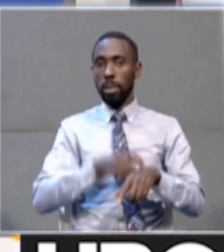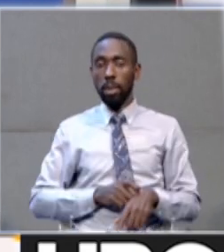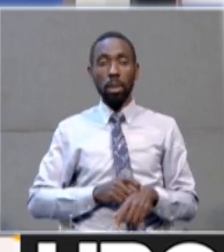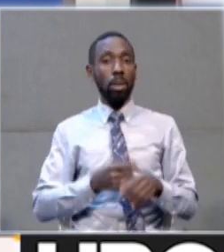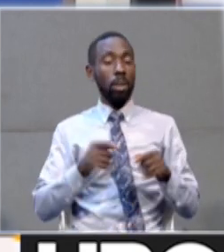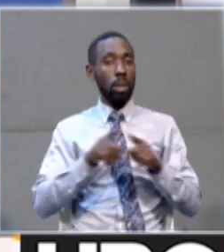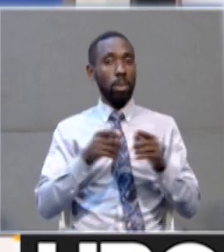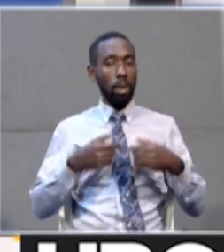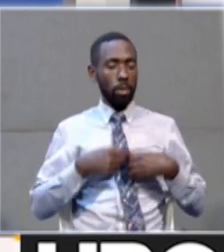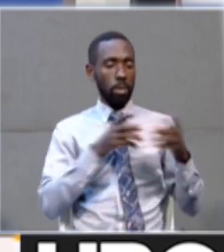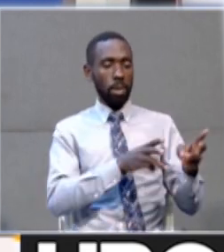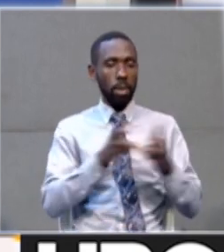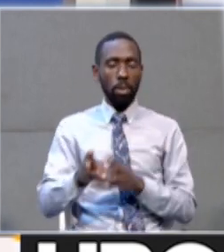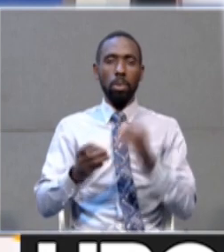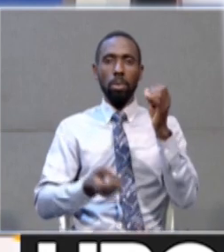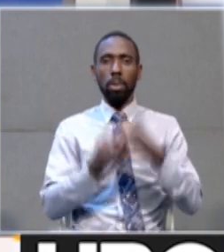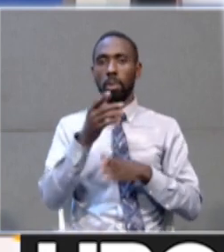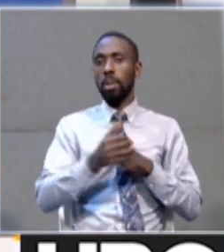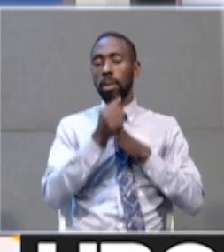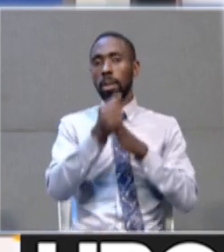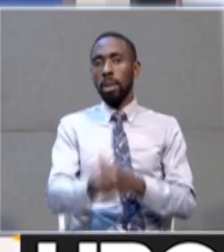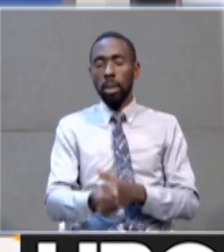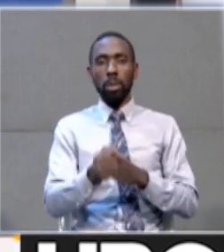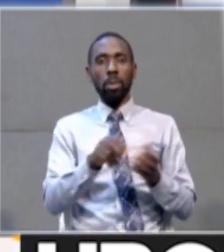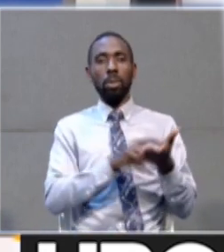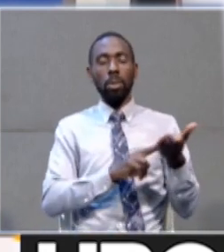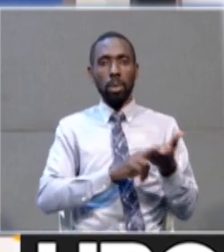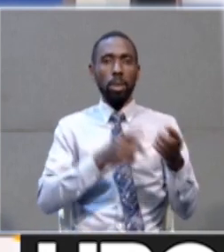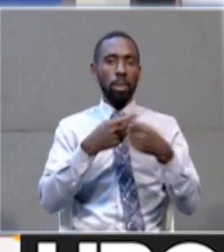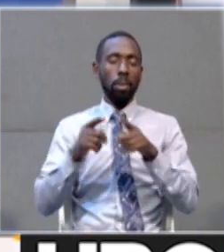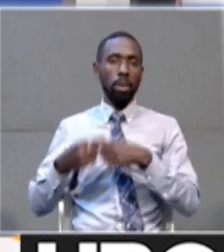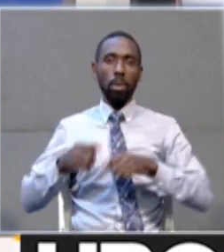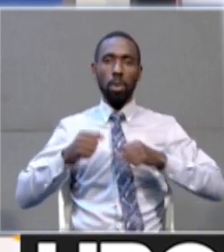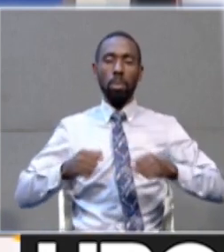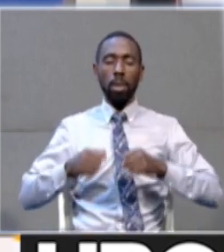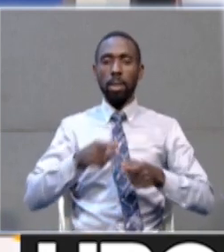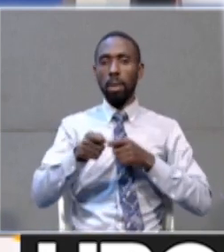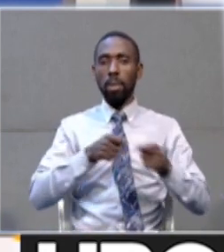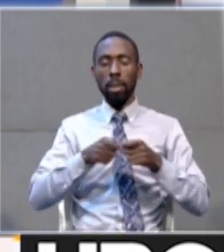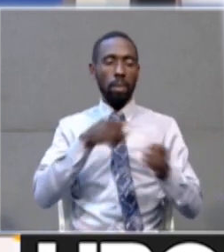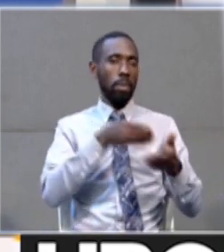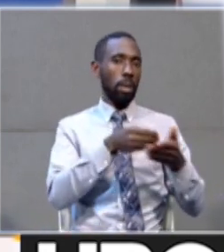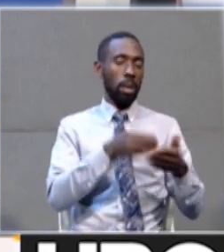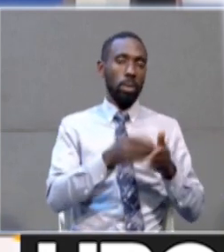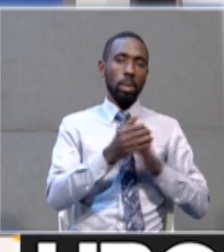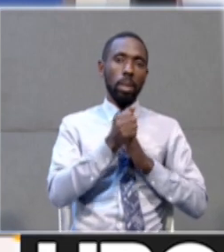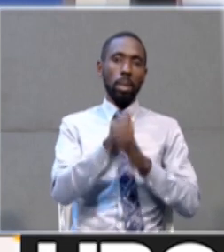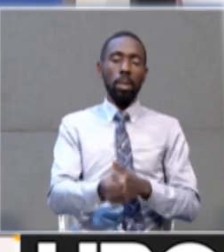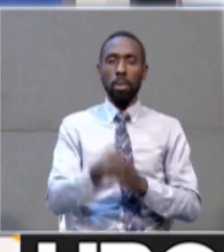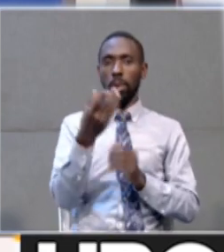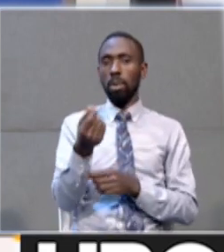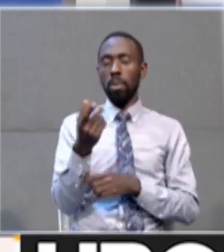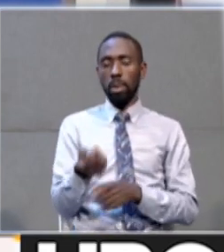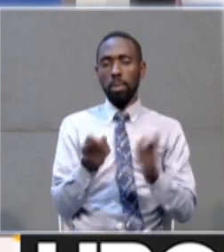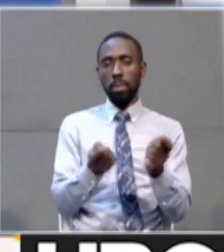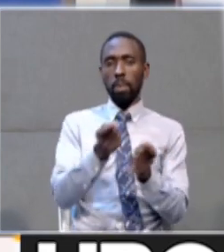120,000 people, and out of which 4,000 people have been diagnosed with TB and have actually been started